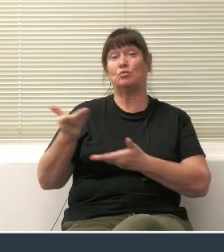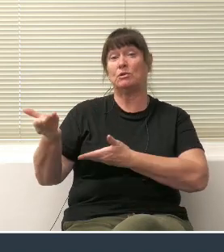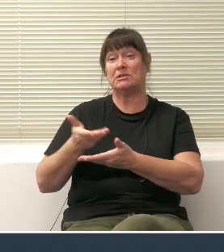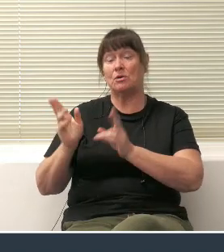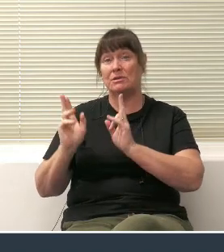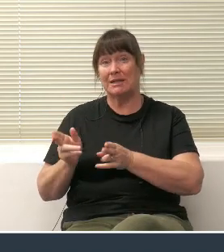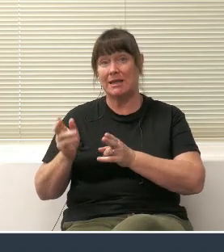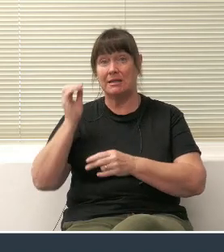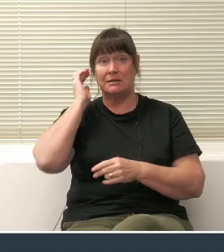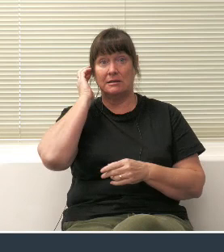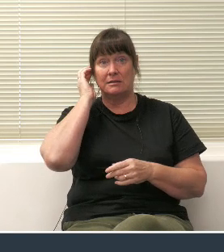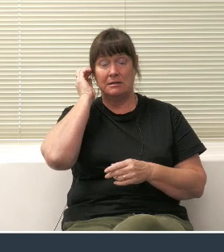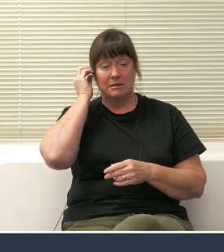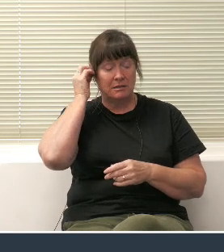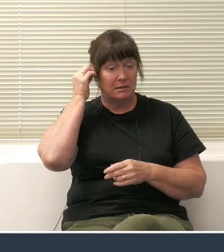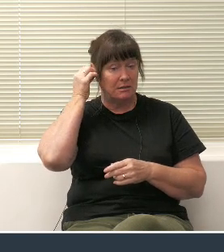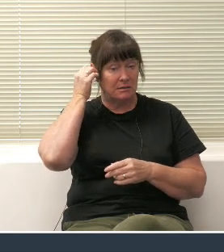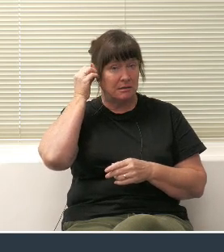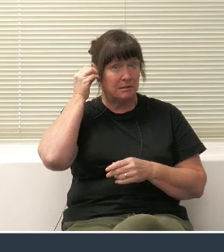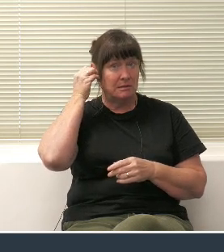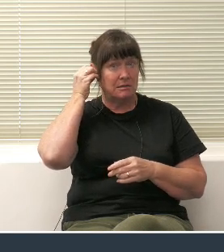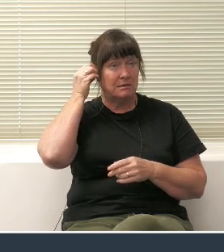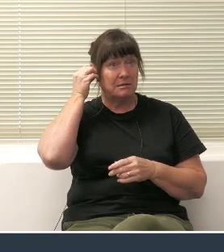and that all we can do at this stage is try and be